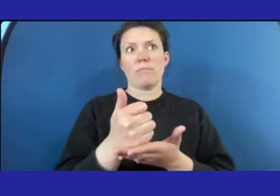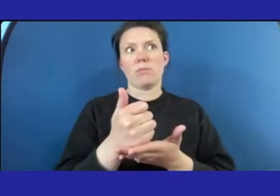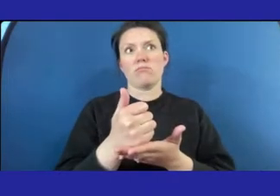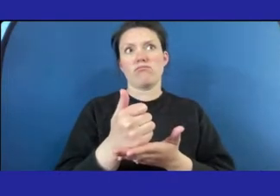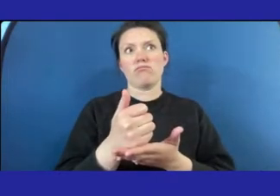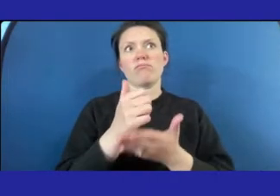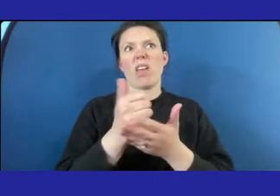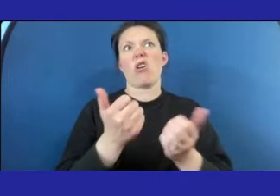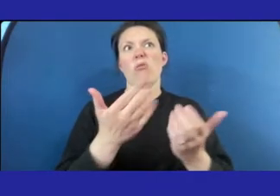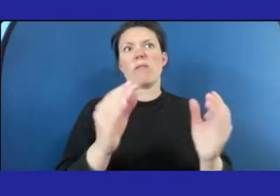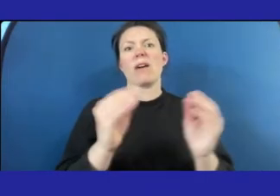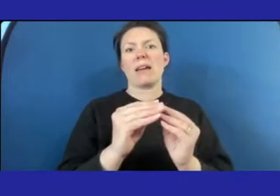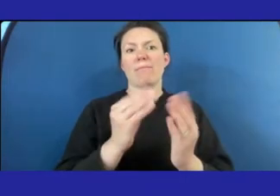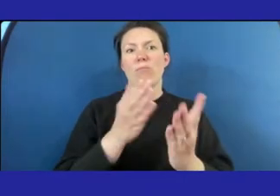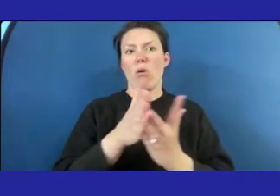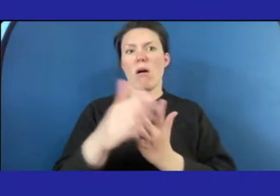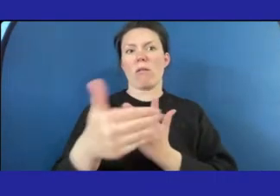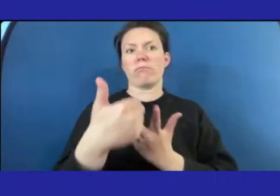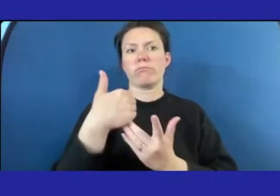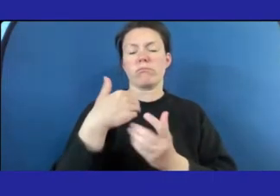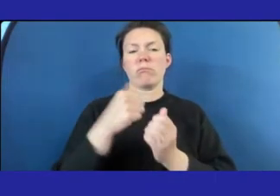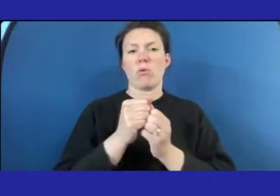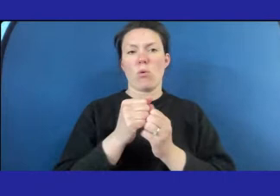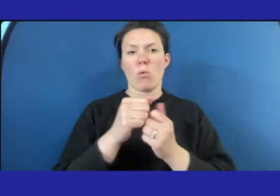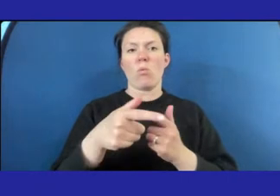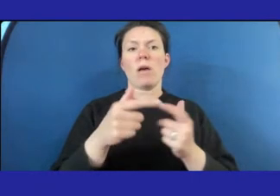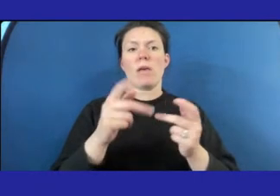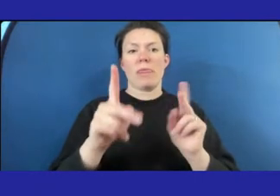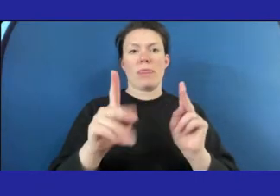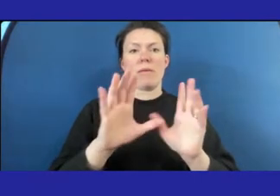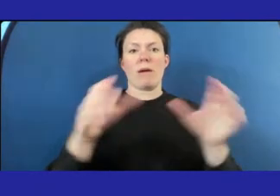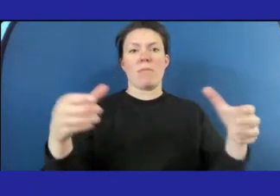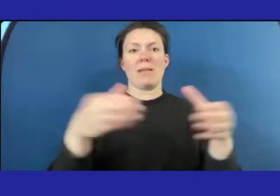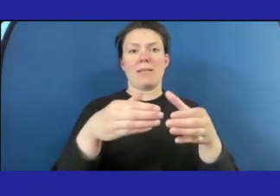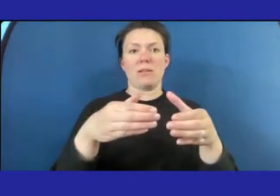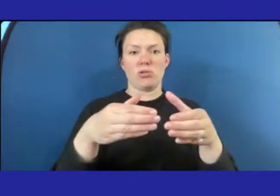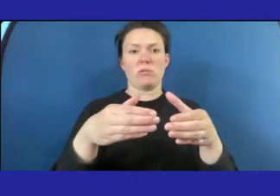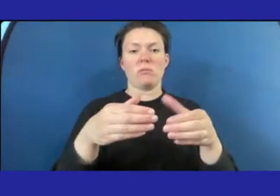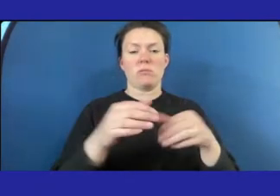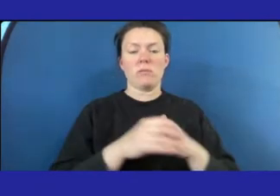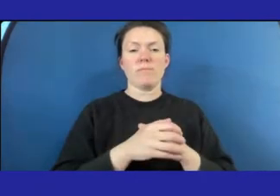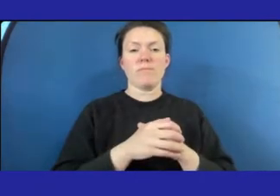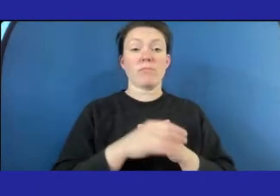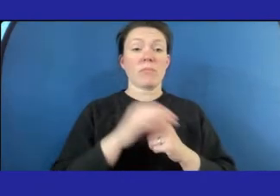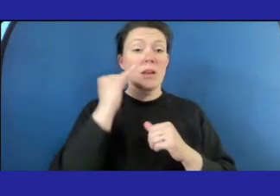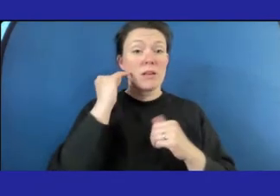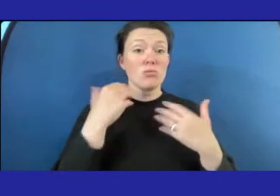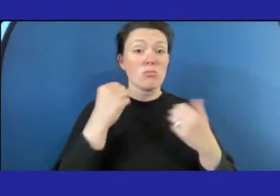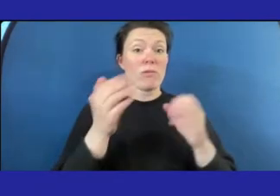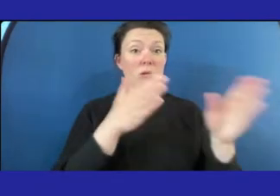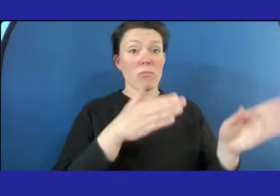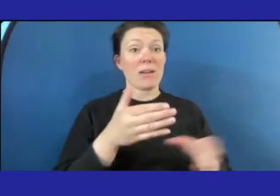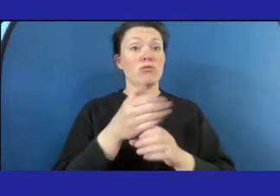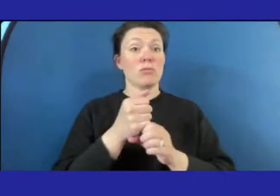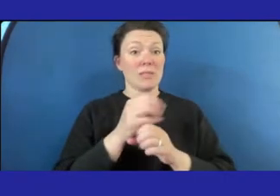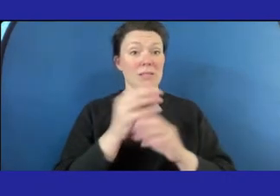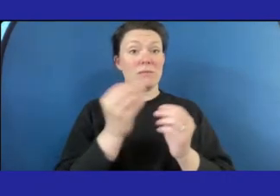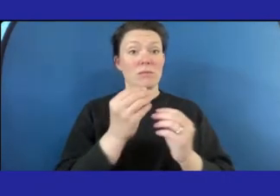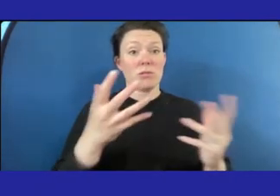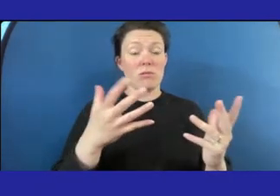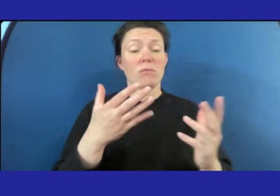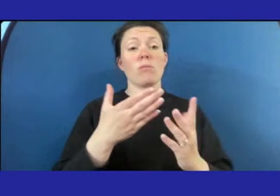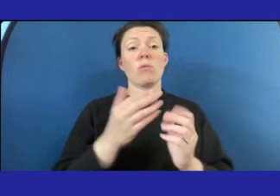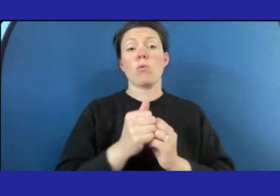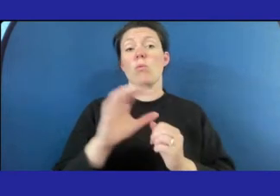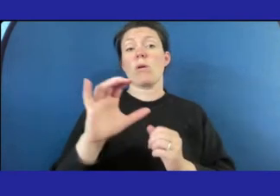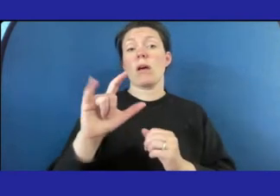help provide more transparency on the acuity of the population. And so if the health plan is receiving that information through claims